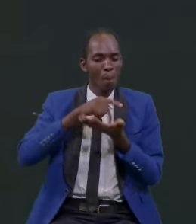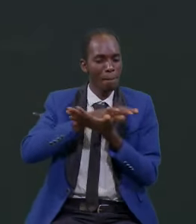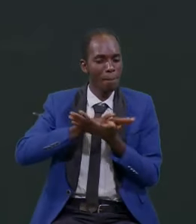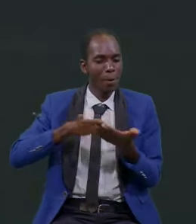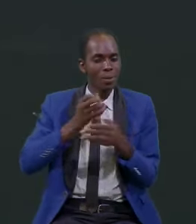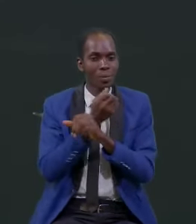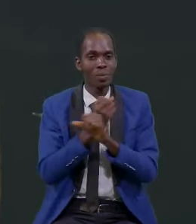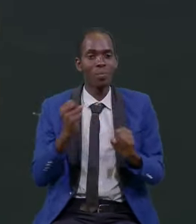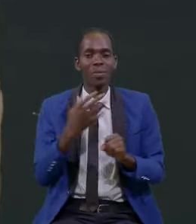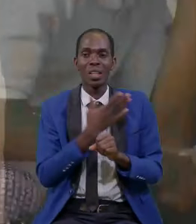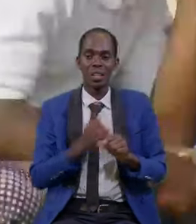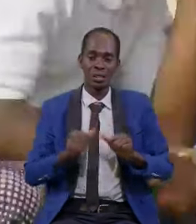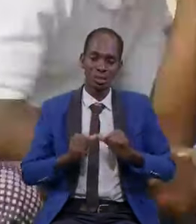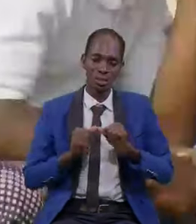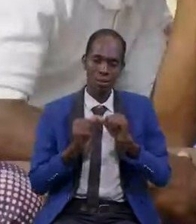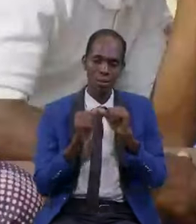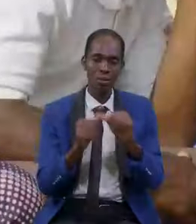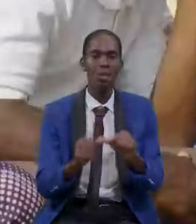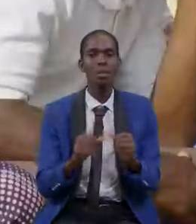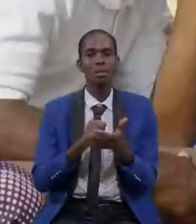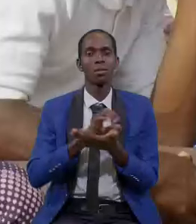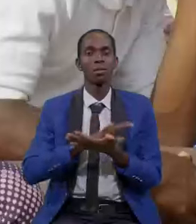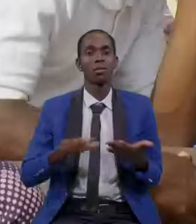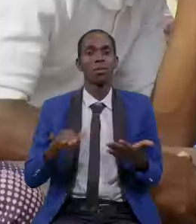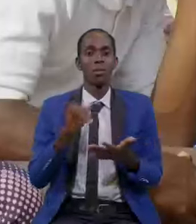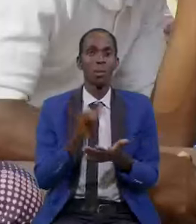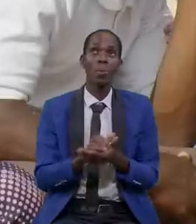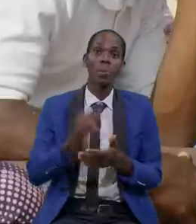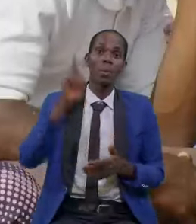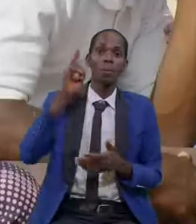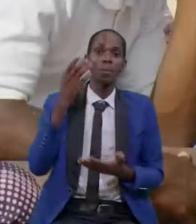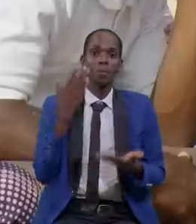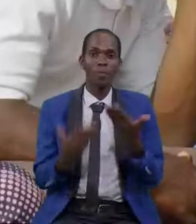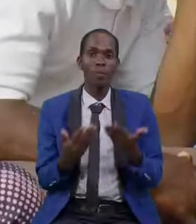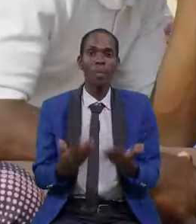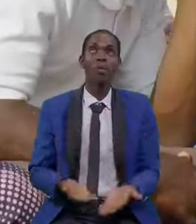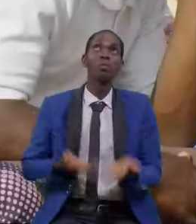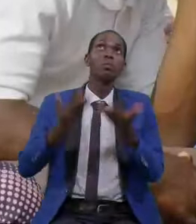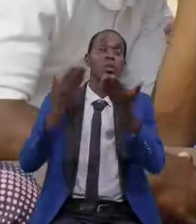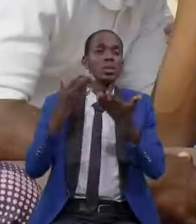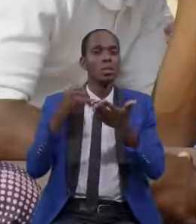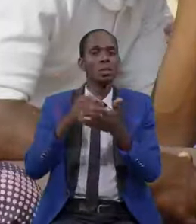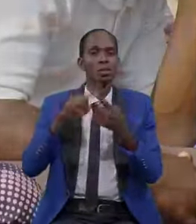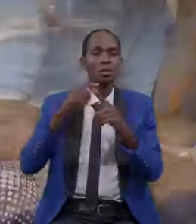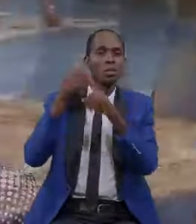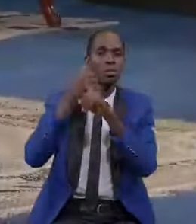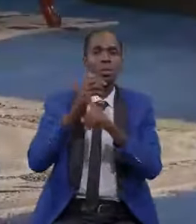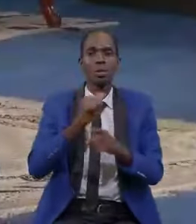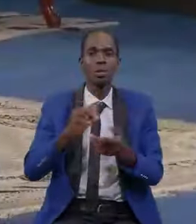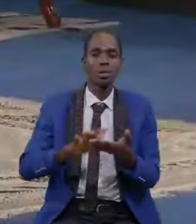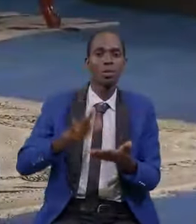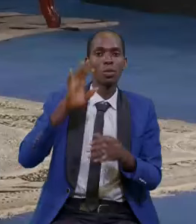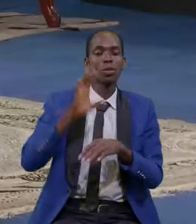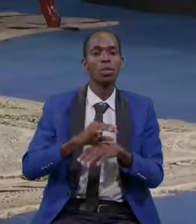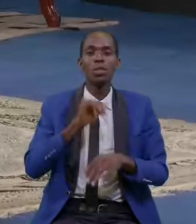steadfast sanctification, that he might present it to himself a glorious church, not having